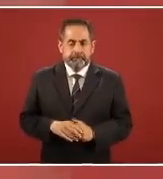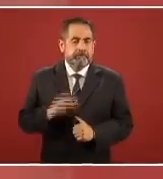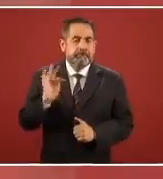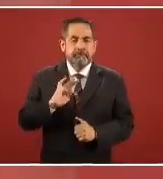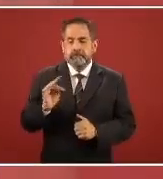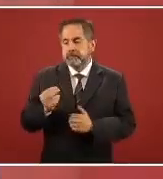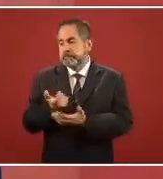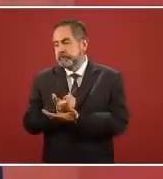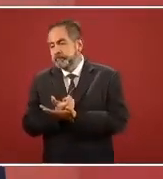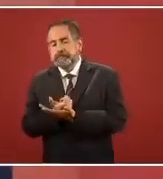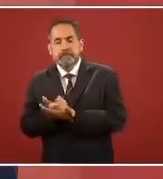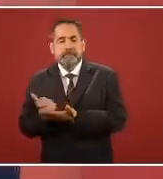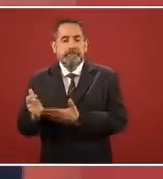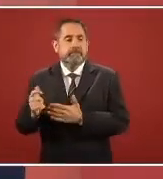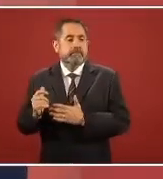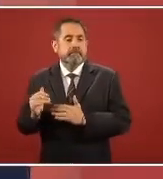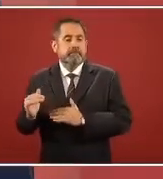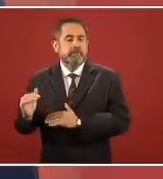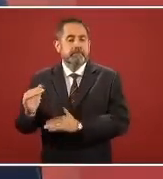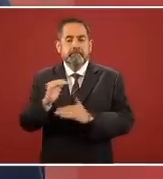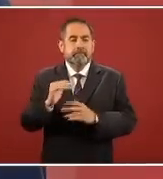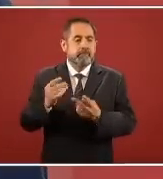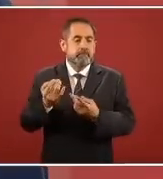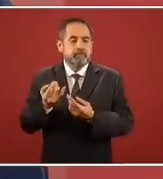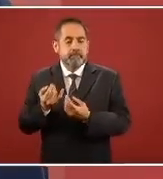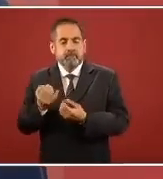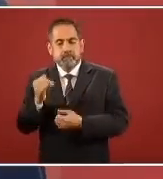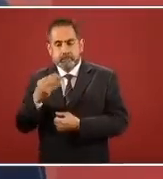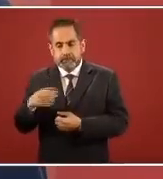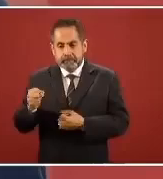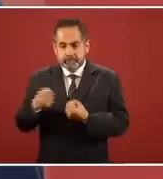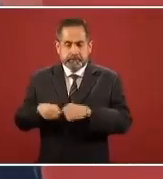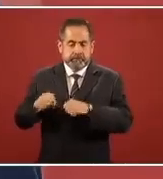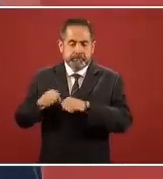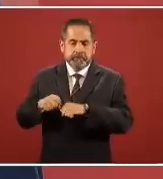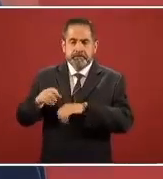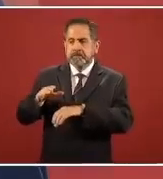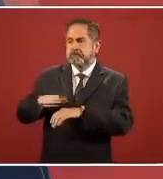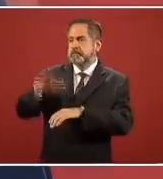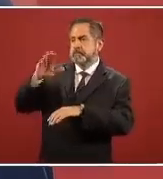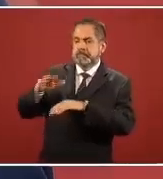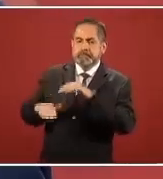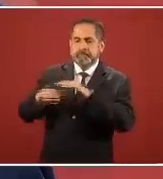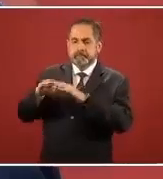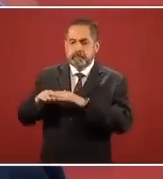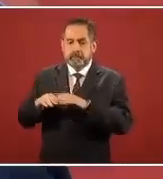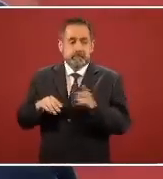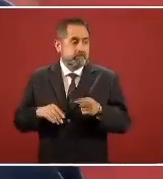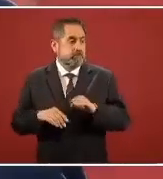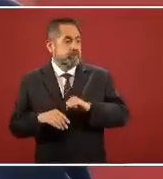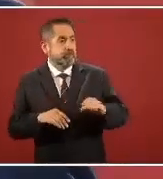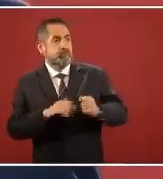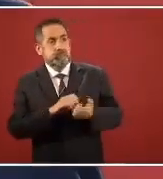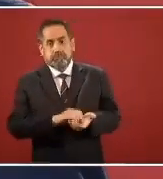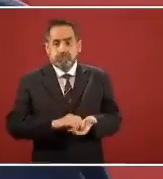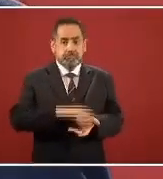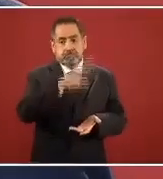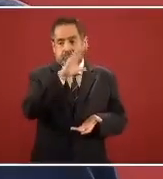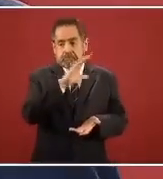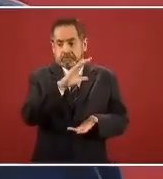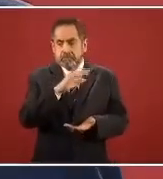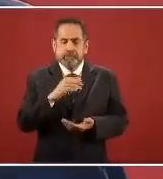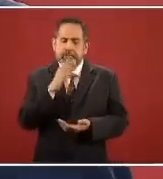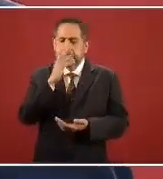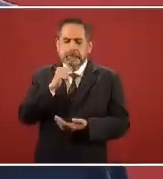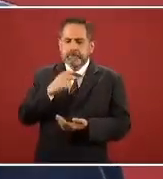salario promedio, that the median salary, the social alto, security is the highest. Pero con inflación, but with